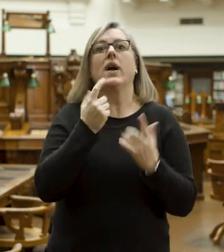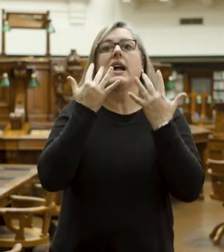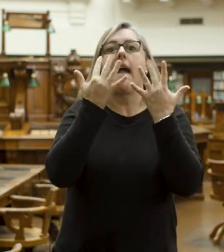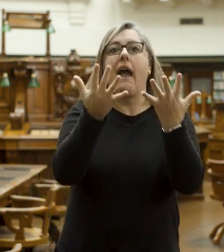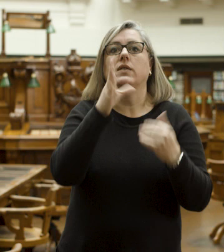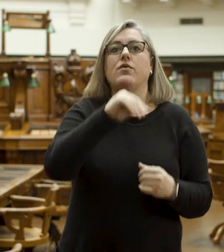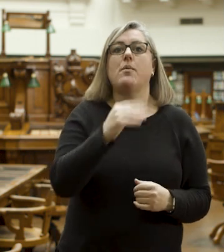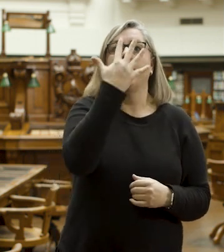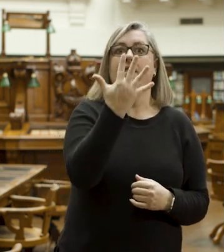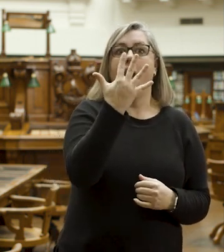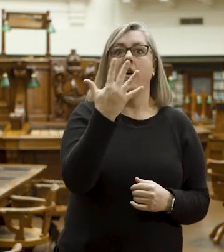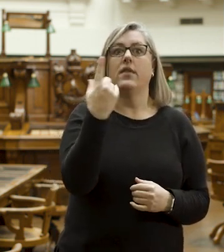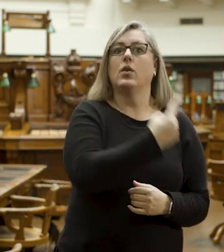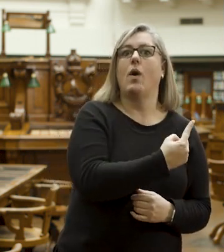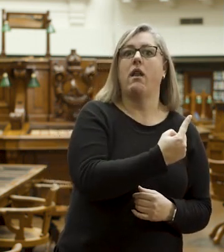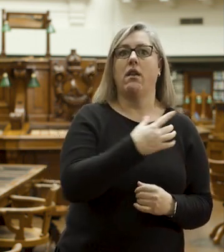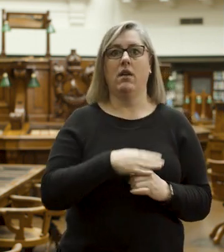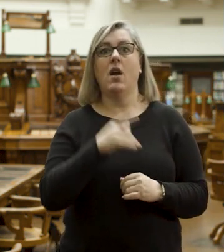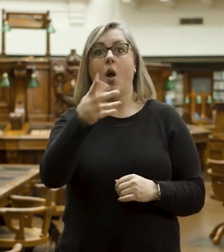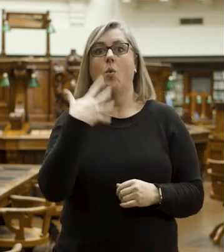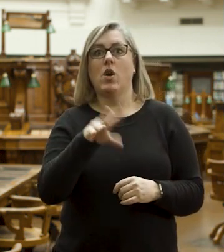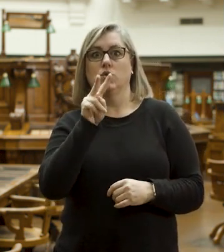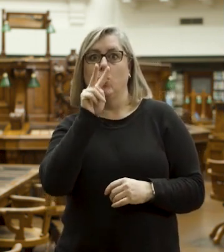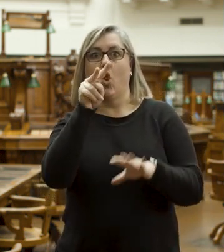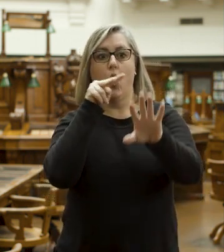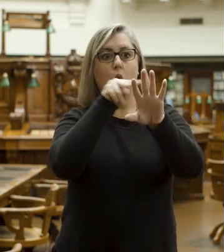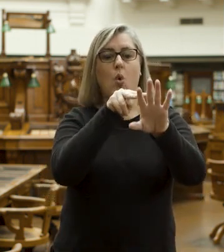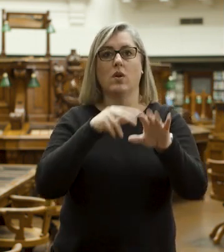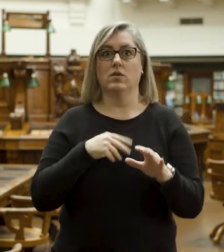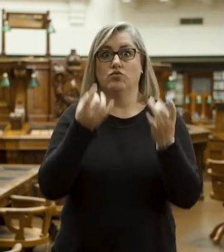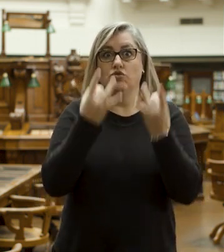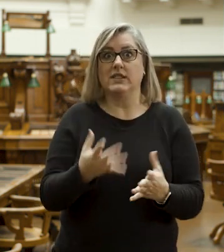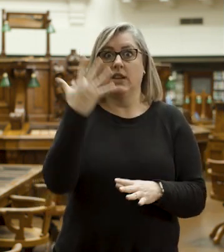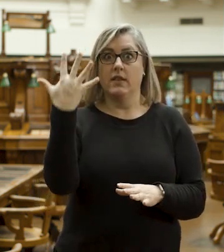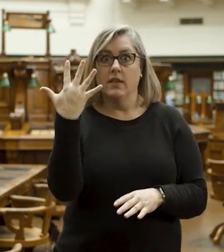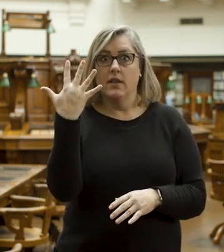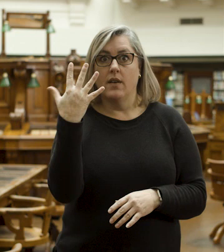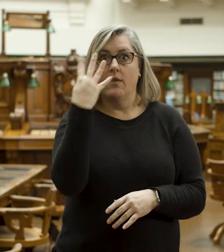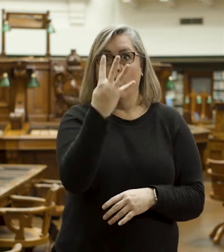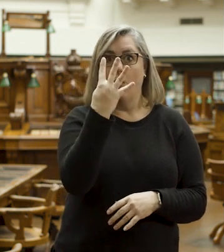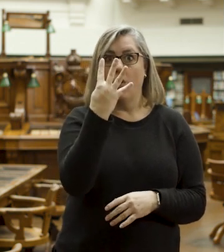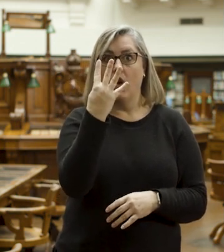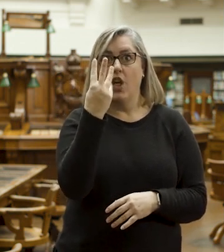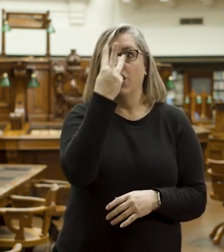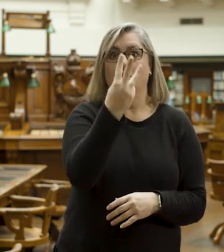from 5 to 1 and then I'd like you to look at your hand. Here we go.